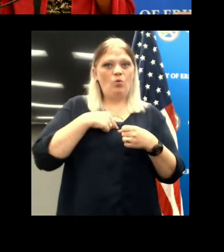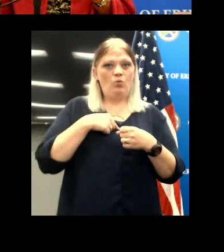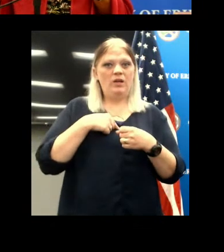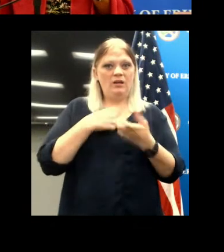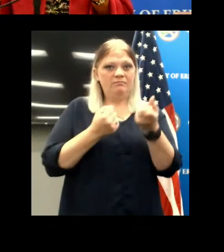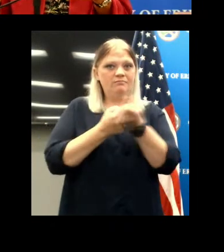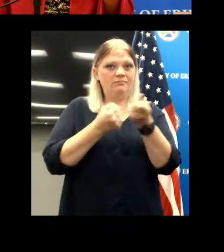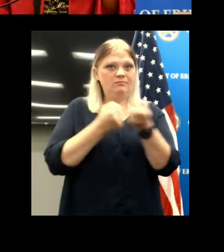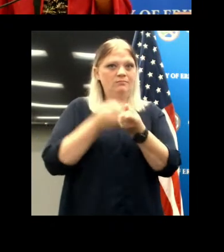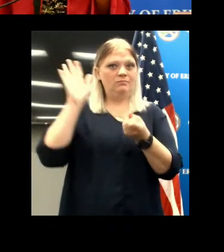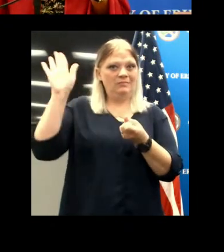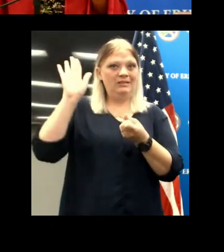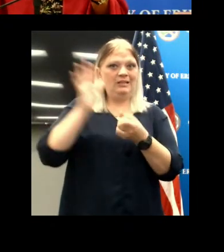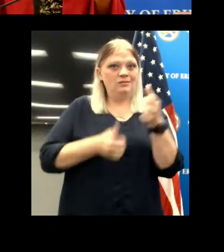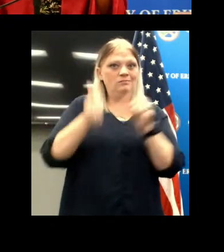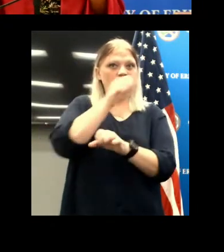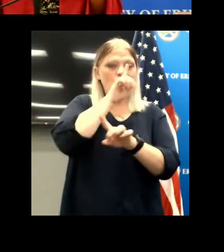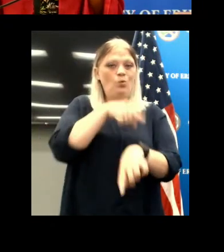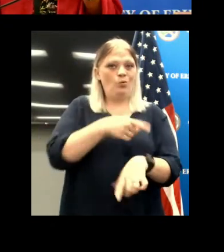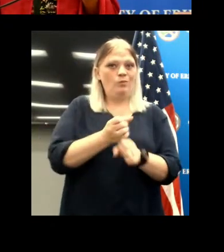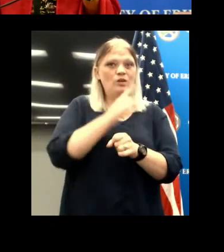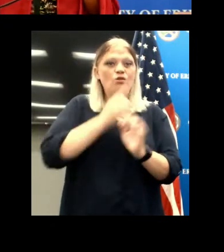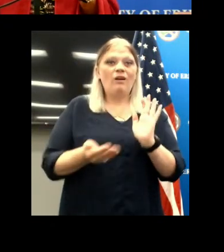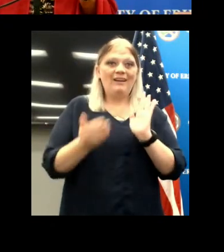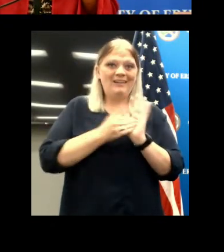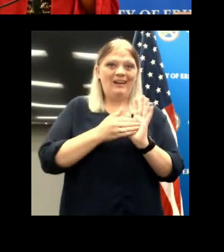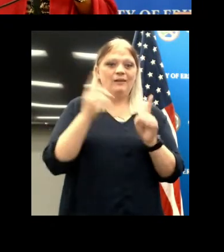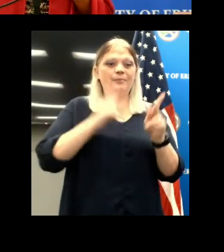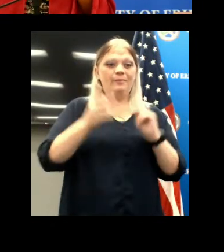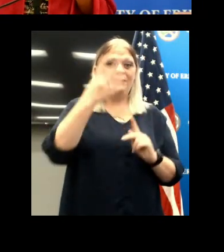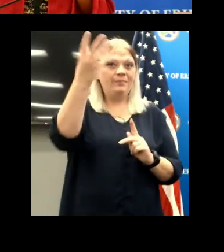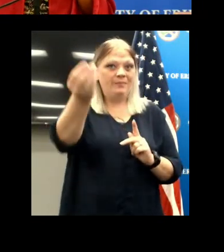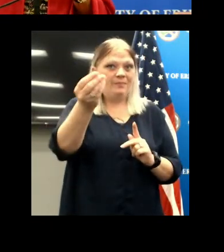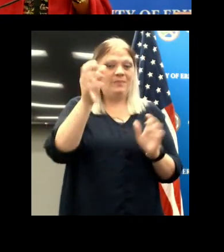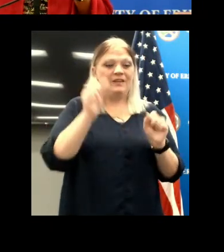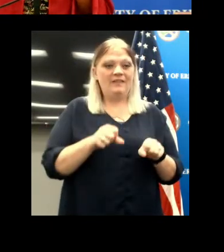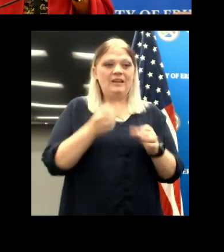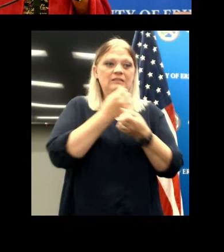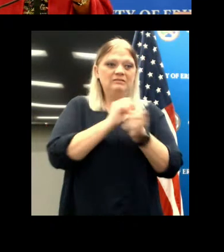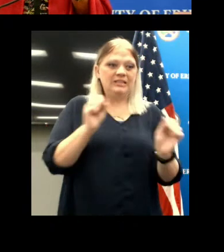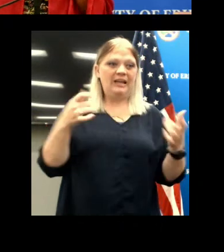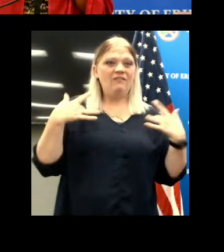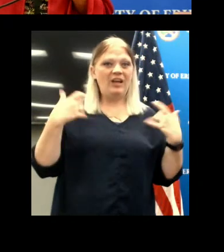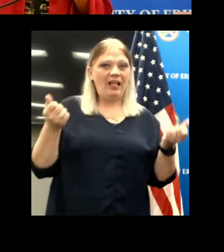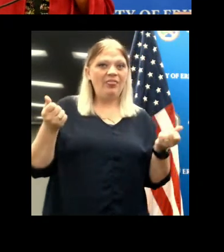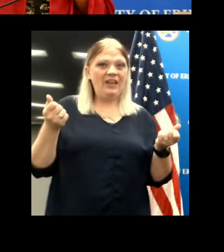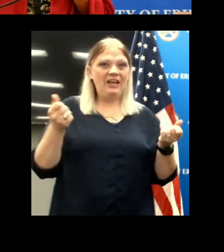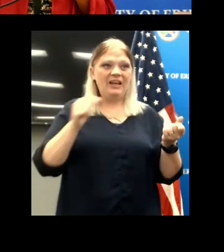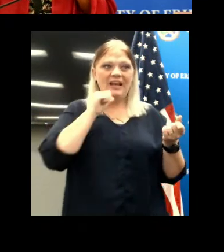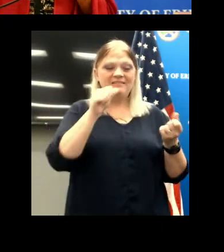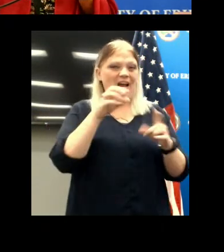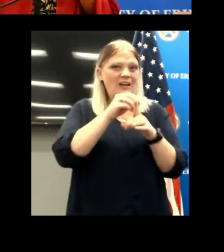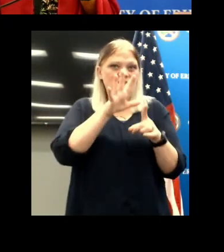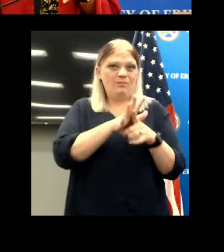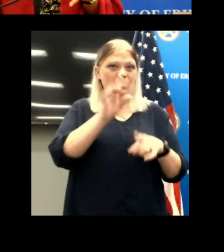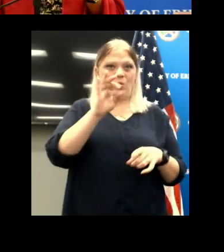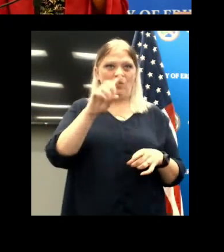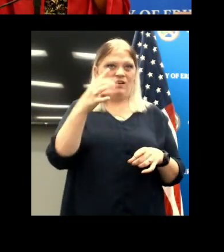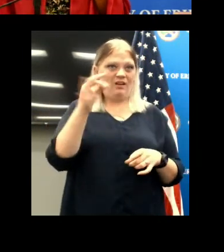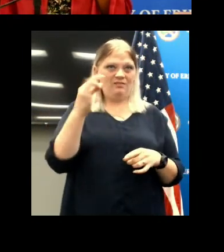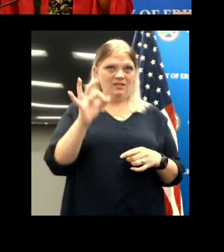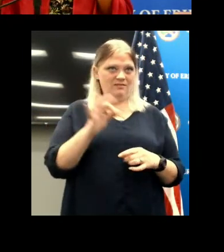these executive orders to make sure that, again, when people go out, they're able to stay safe and healthy and not exposed to